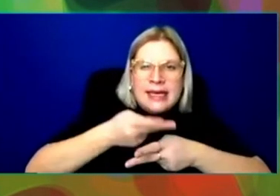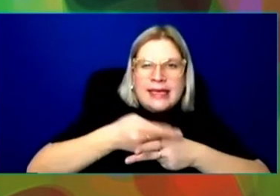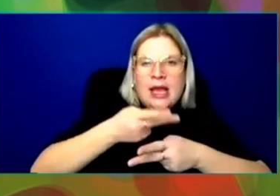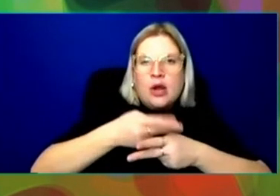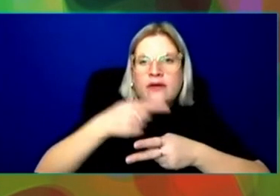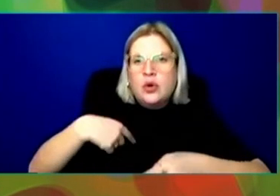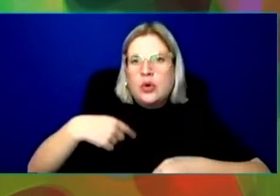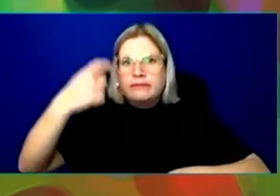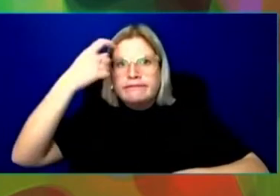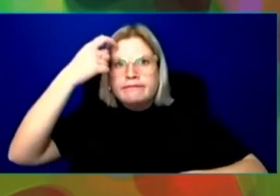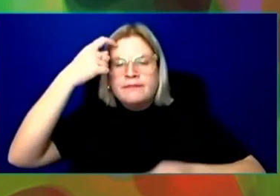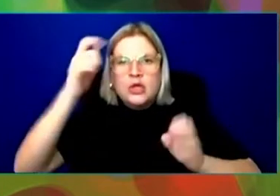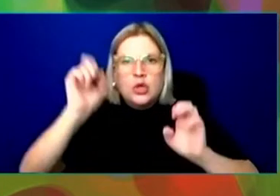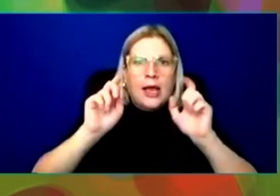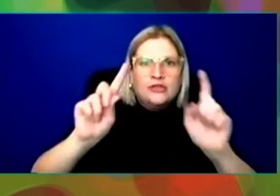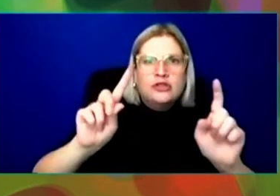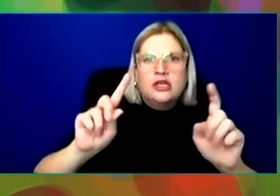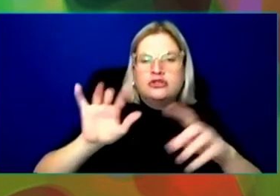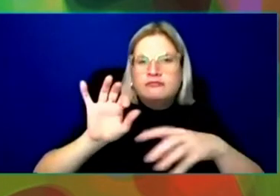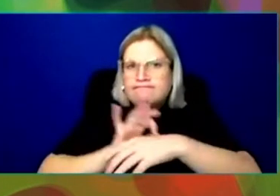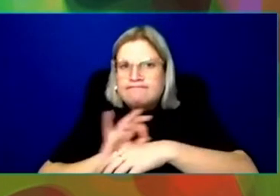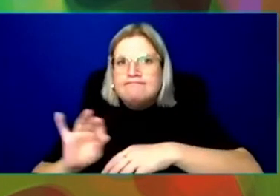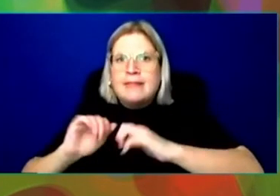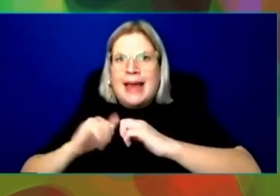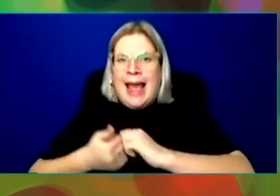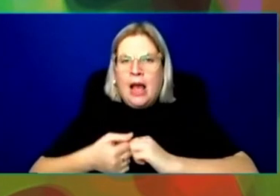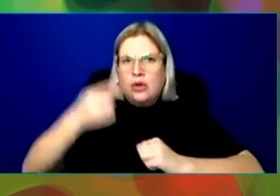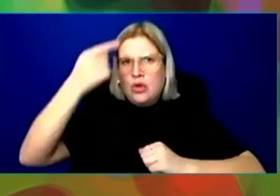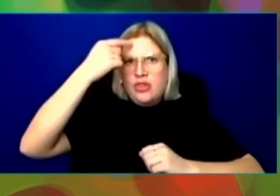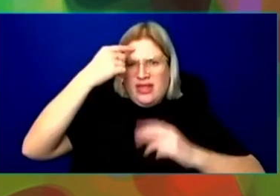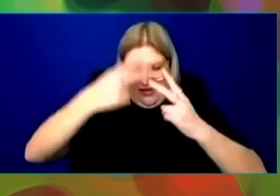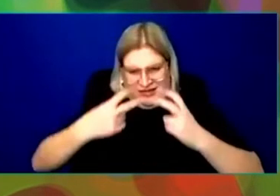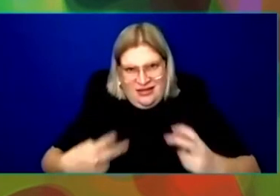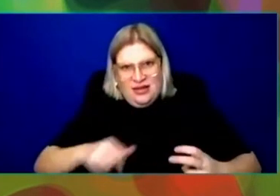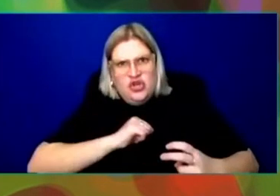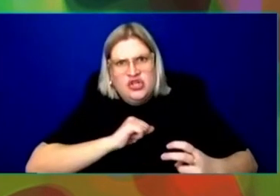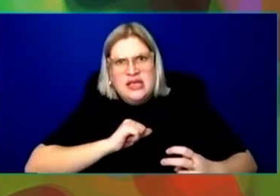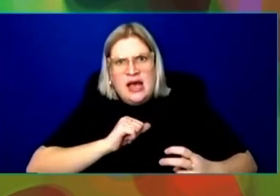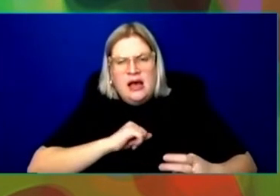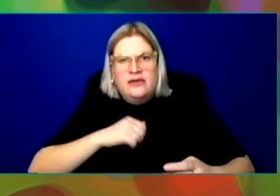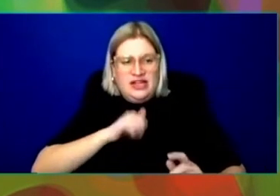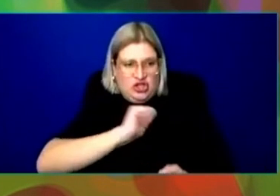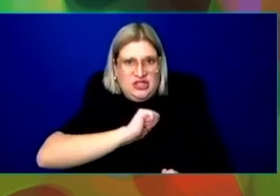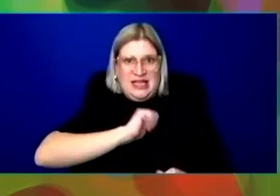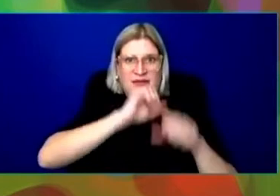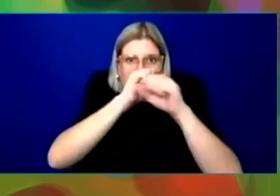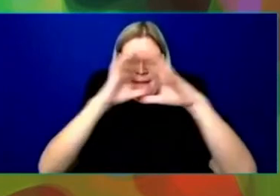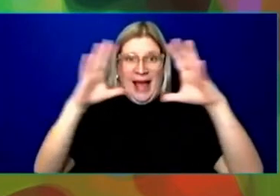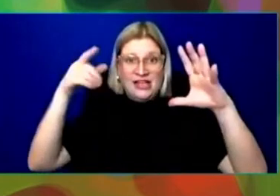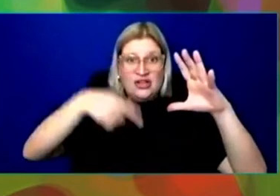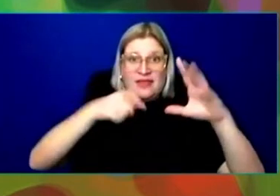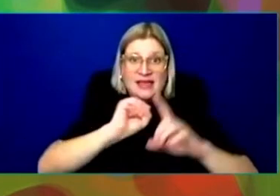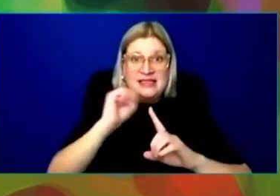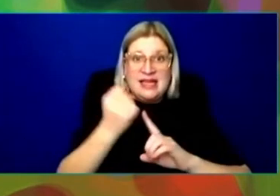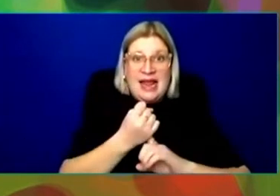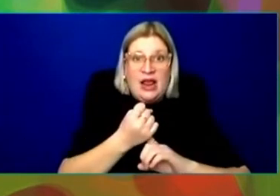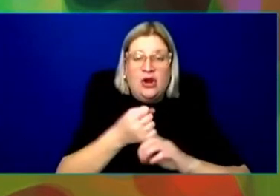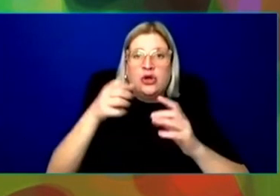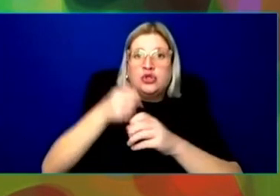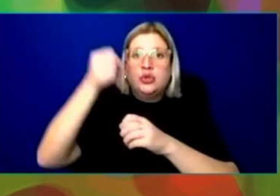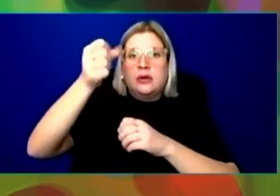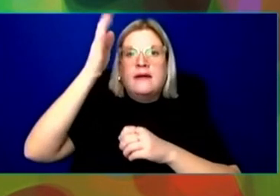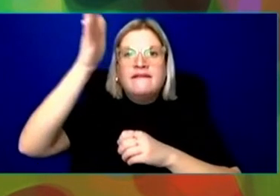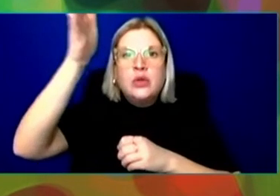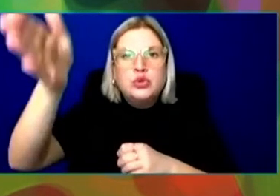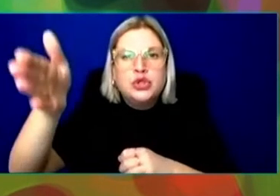attending to the way we see the world and think of ourselves and even imagine ourselves beyond our current situations? I pull in Afrofuturism for